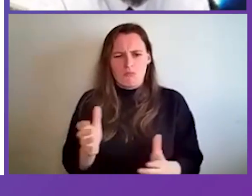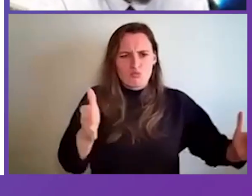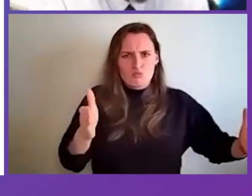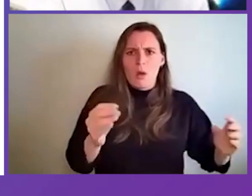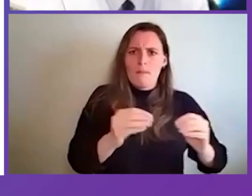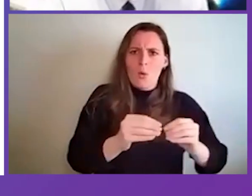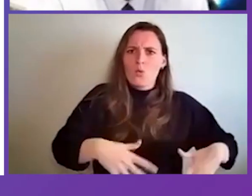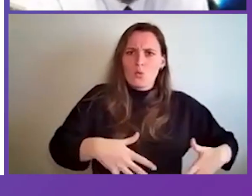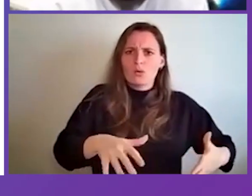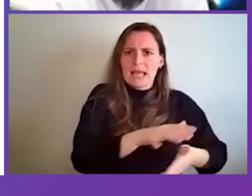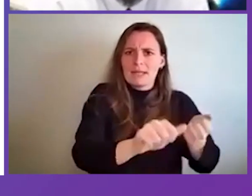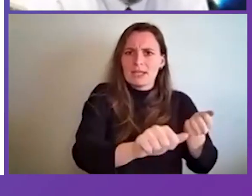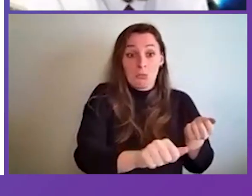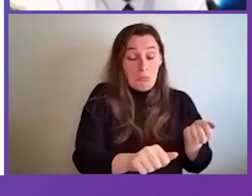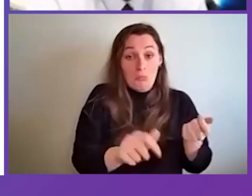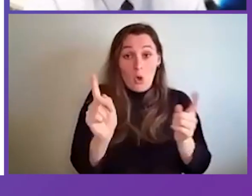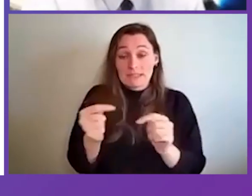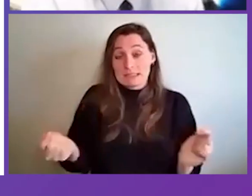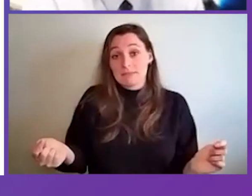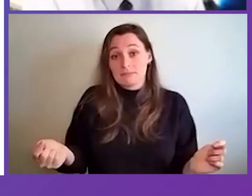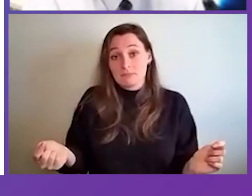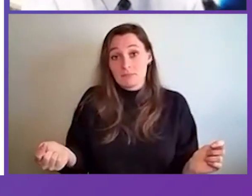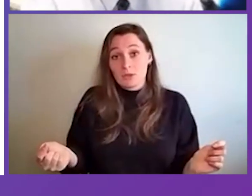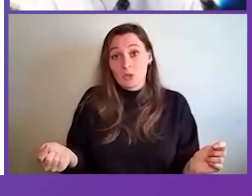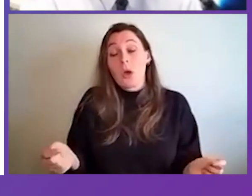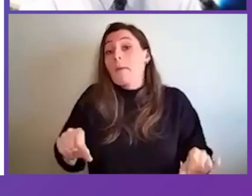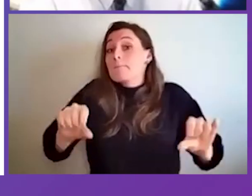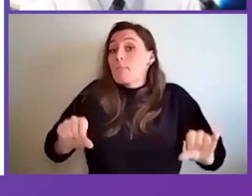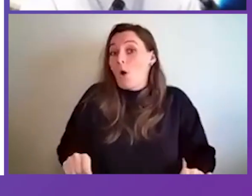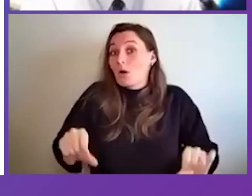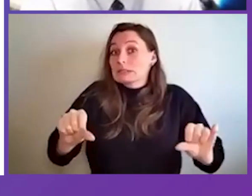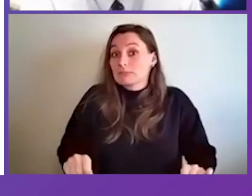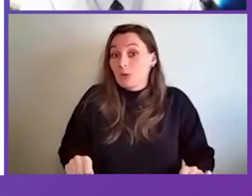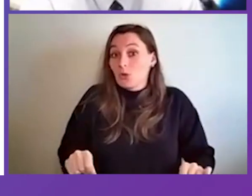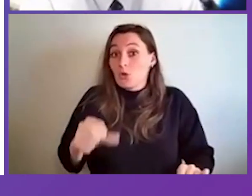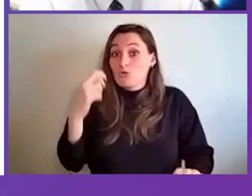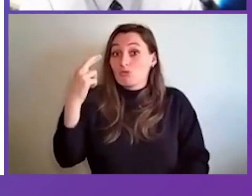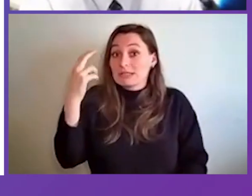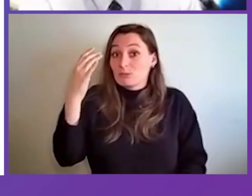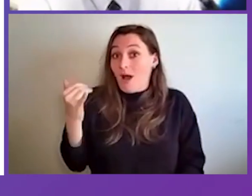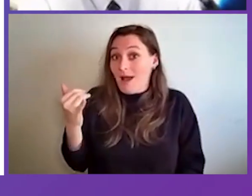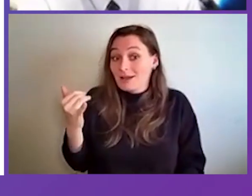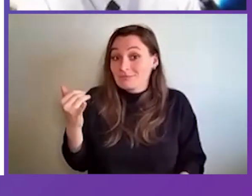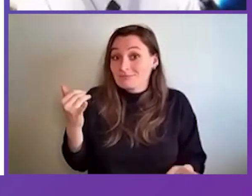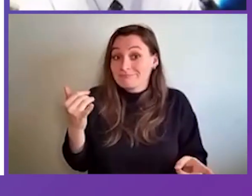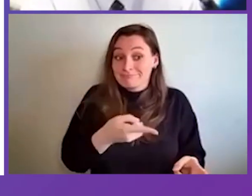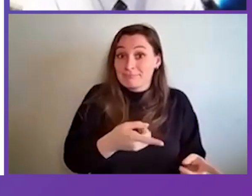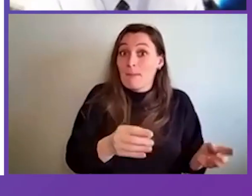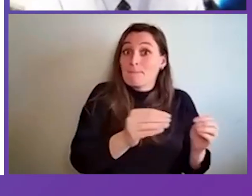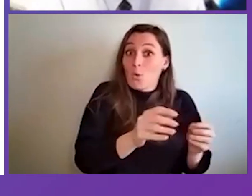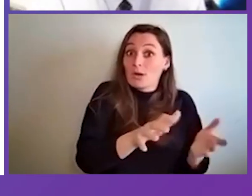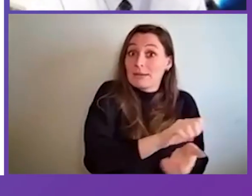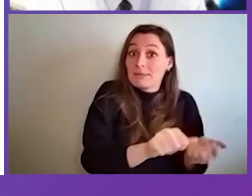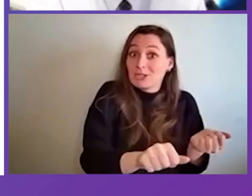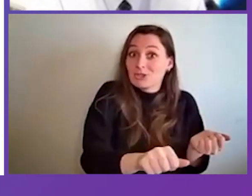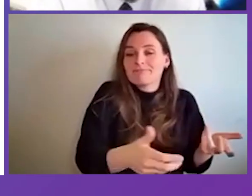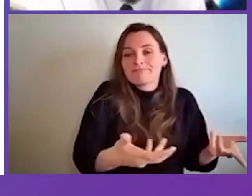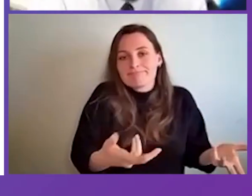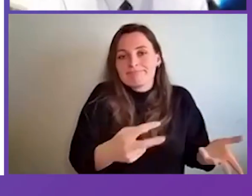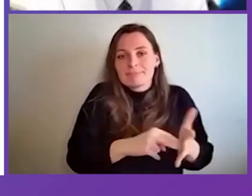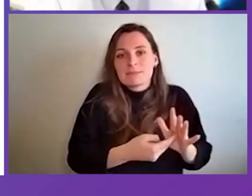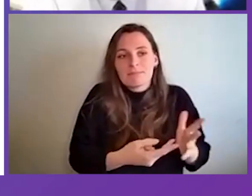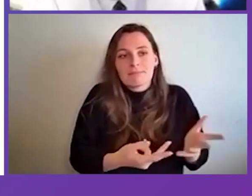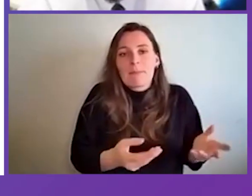aircraft. This could have to do with just the prevalence of wide body aircraft flights relative to narrow